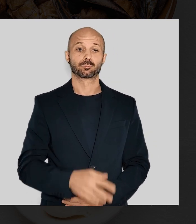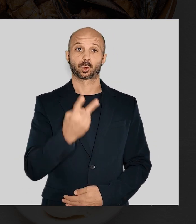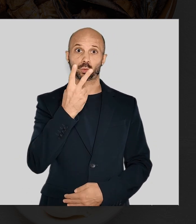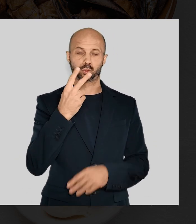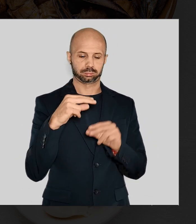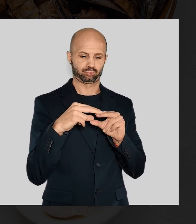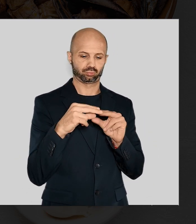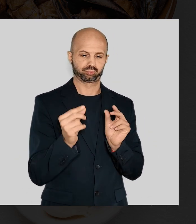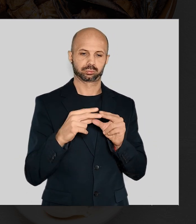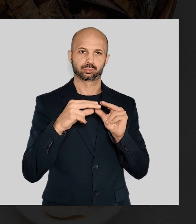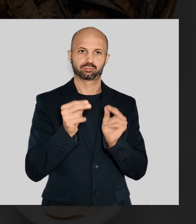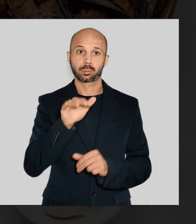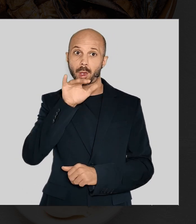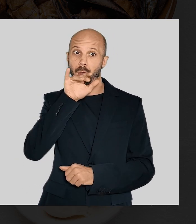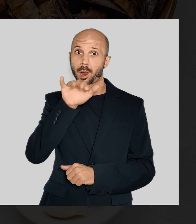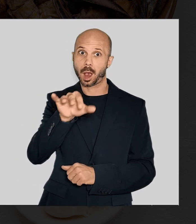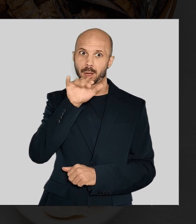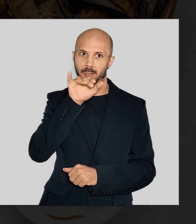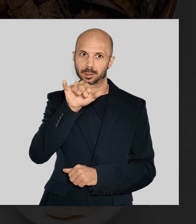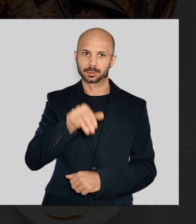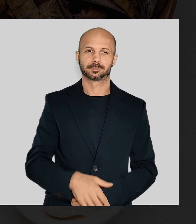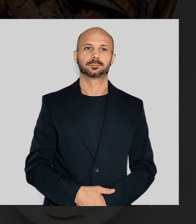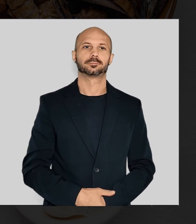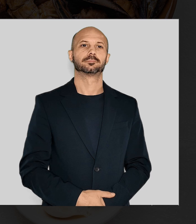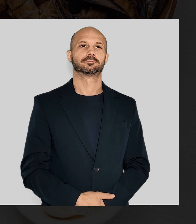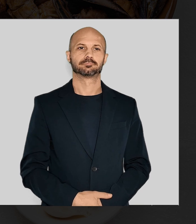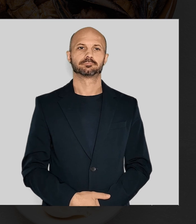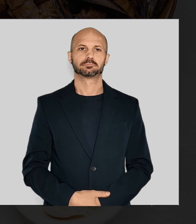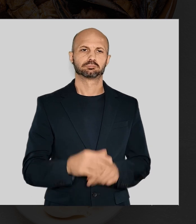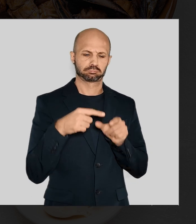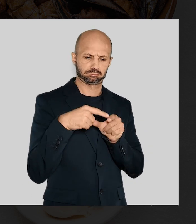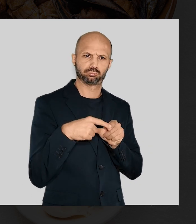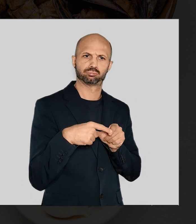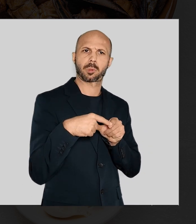Cacciucco ingredients: extra virgin olive oil,